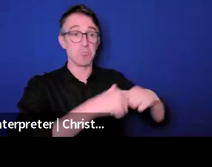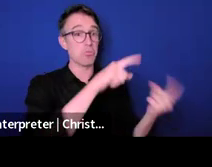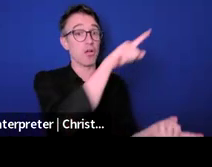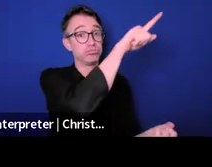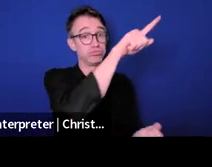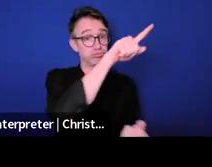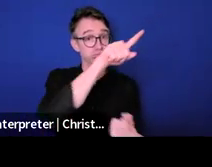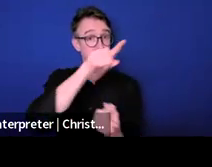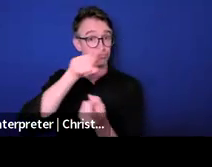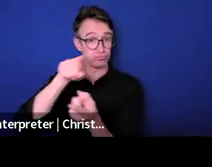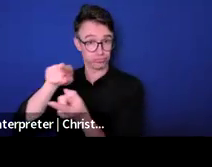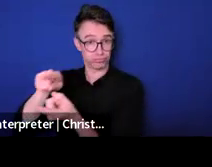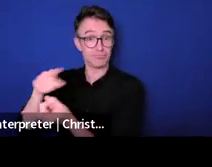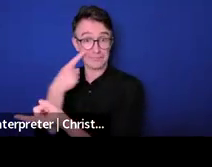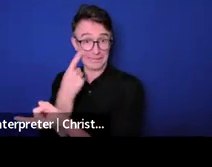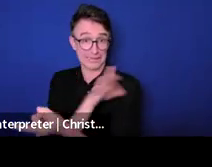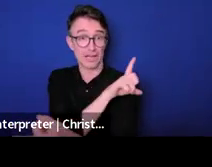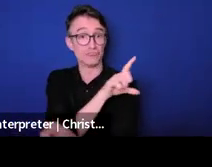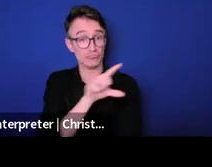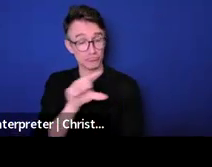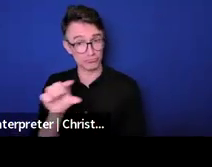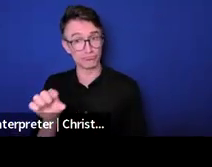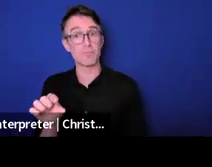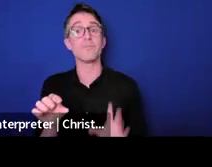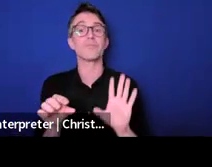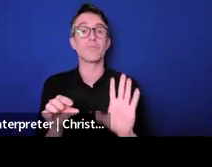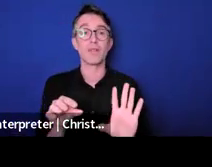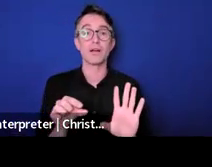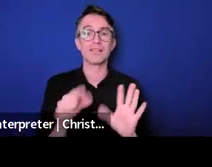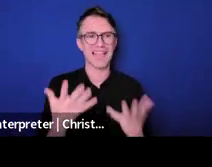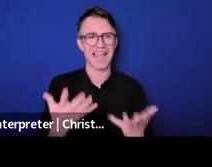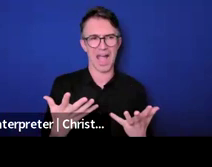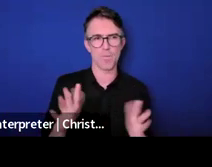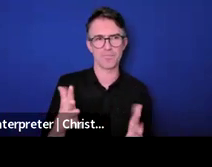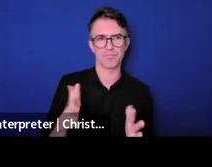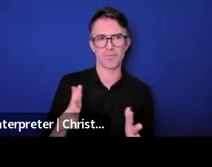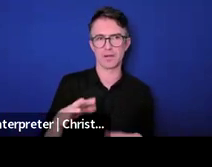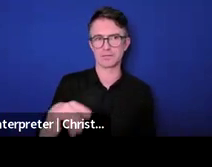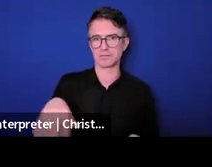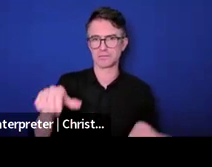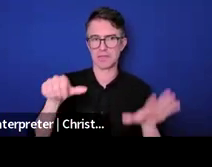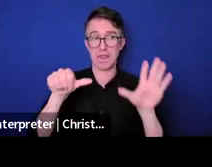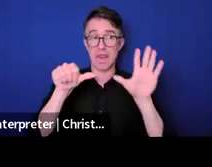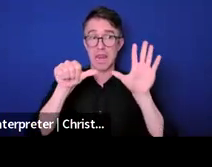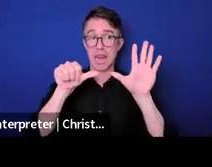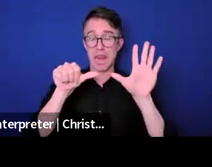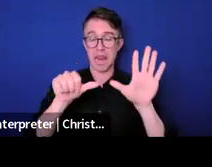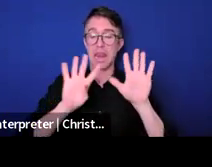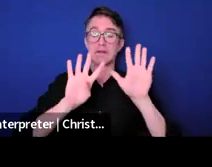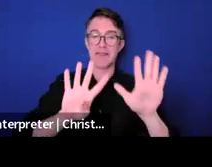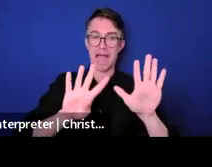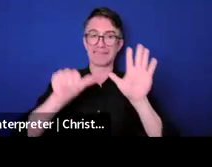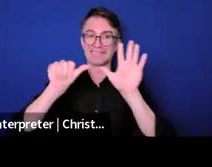965, and it's mostly children with the severe disabilities that are left as a last